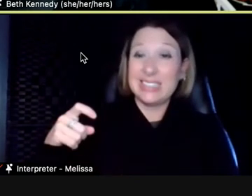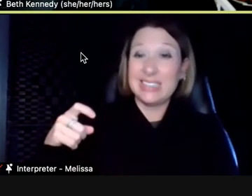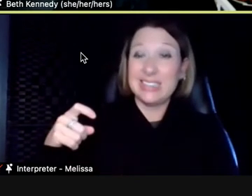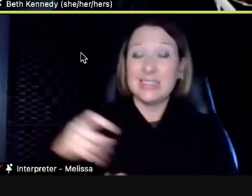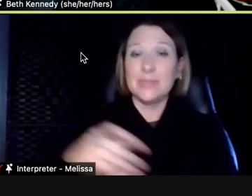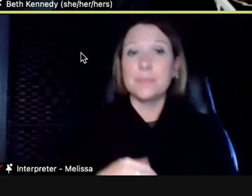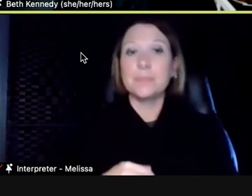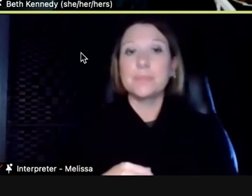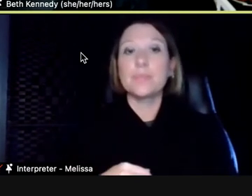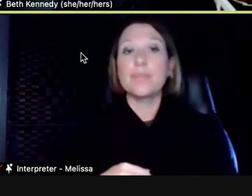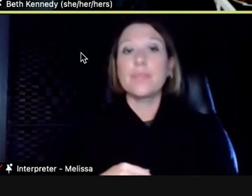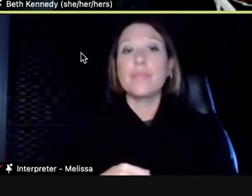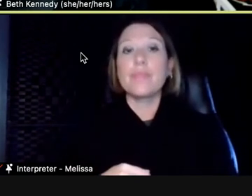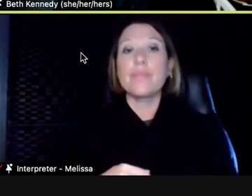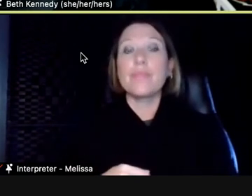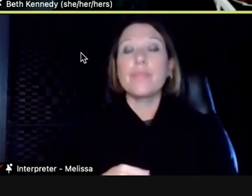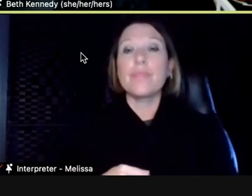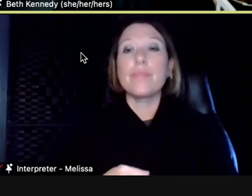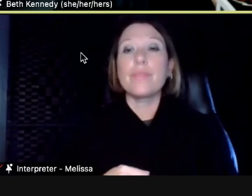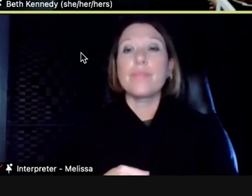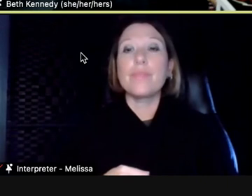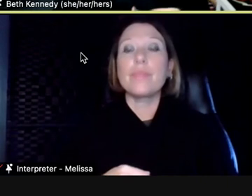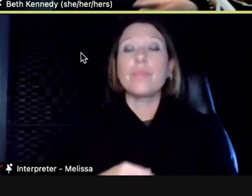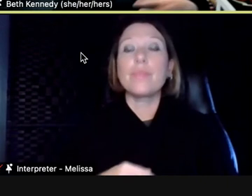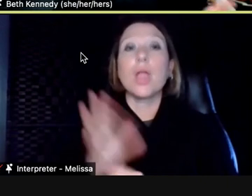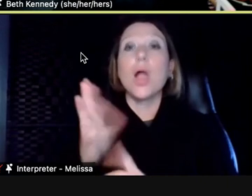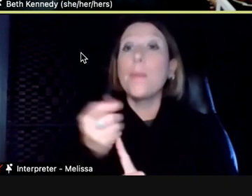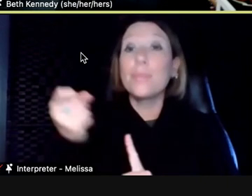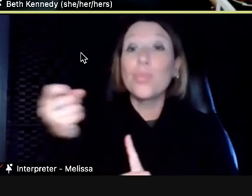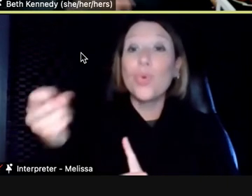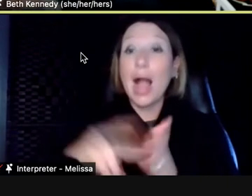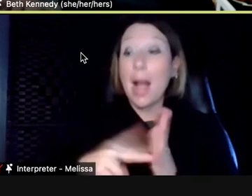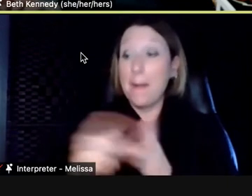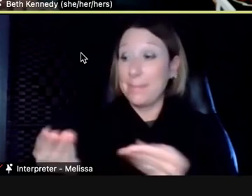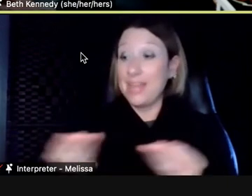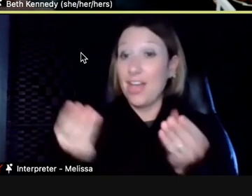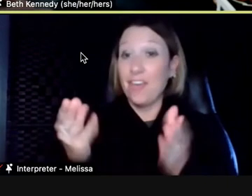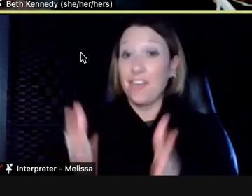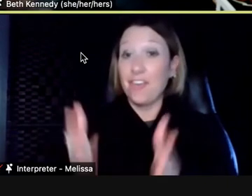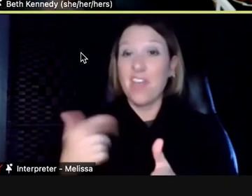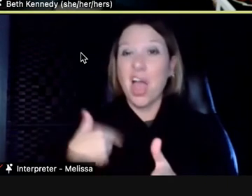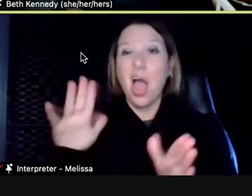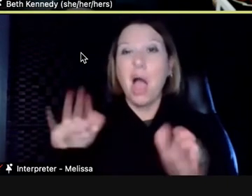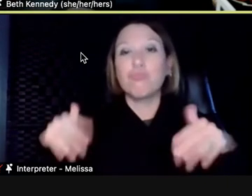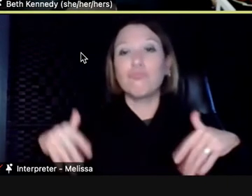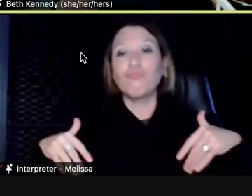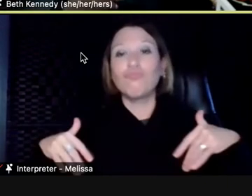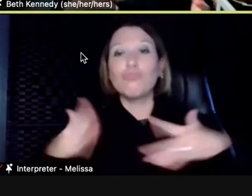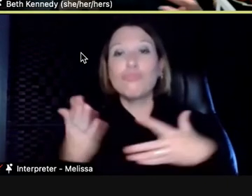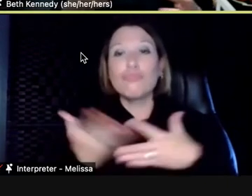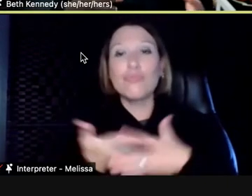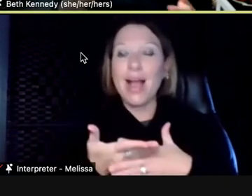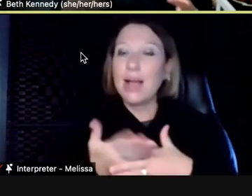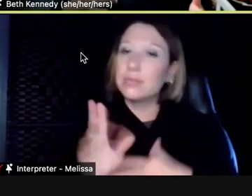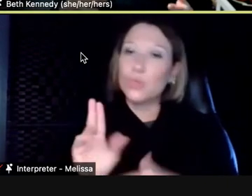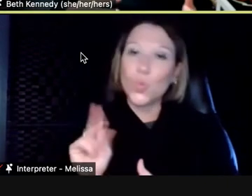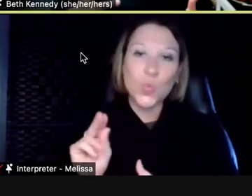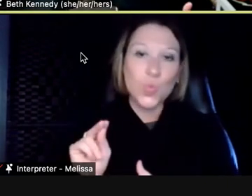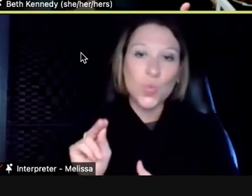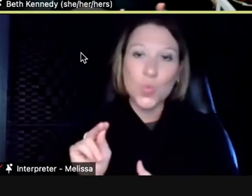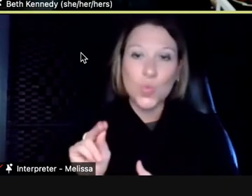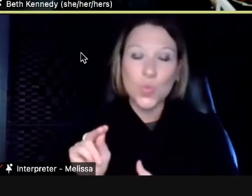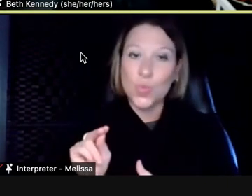a good time for the intervener to take a break, you know, like, oh, he's going to PT, I'm going to take a break now. That's maybe one